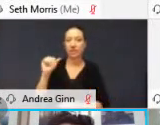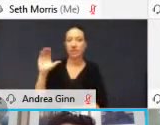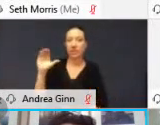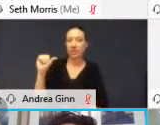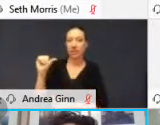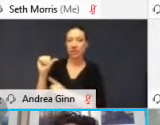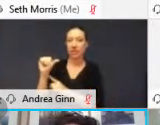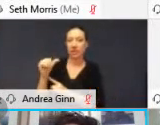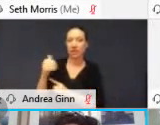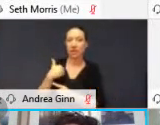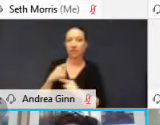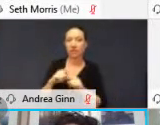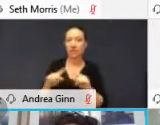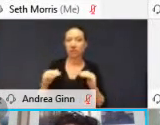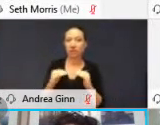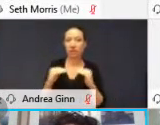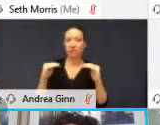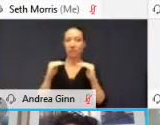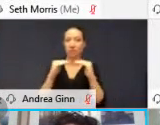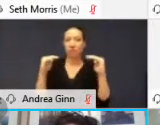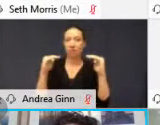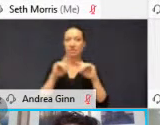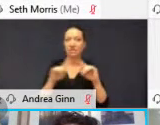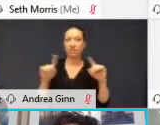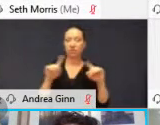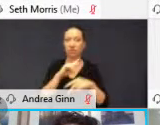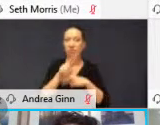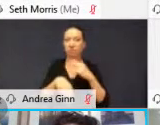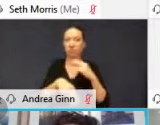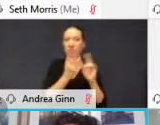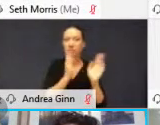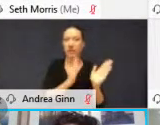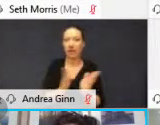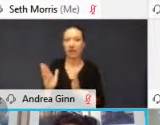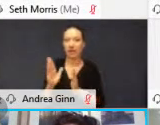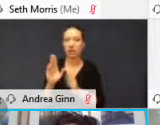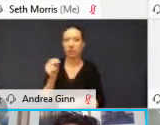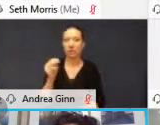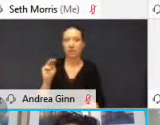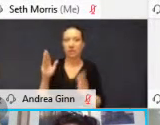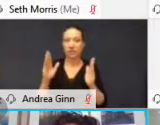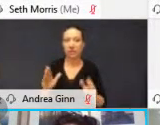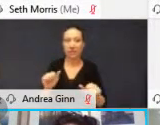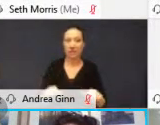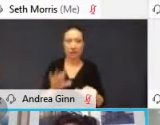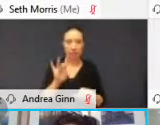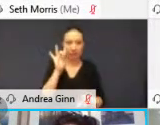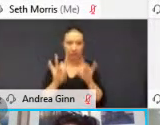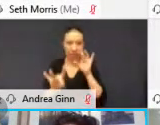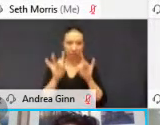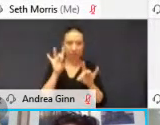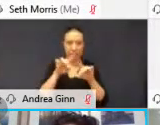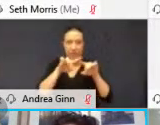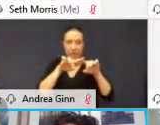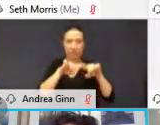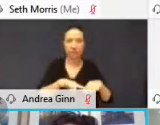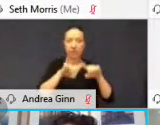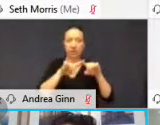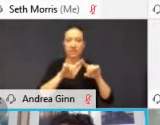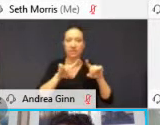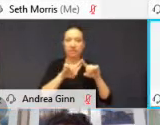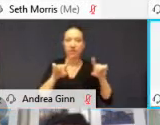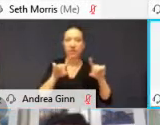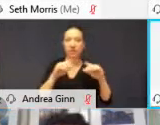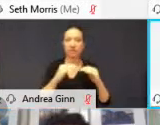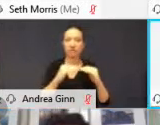are different levels of plans that New Mexicans can choose, and they're based on metal tiers, or what